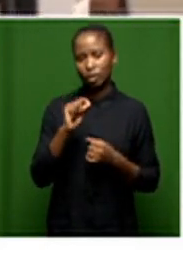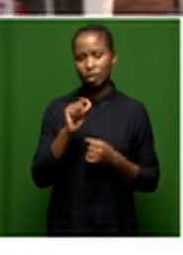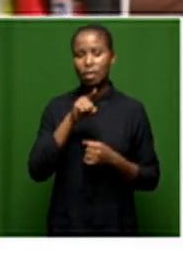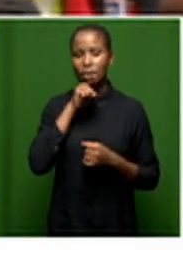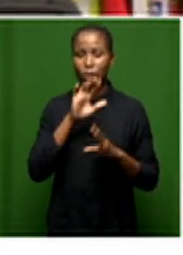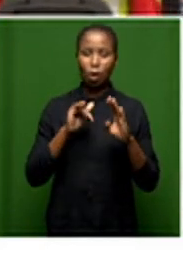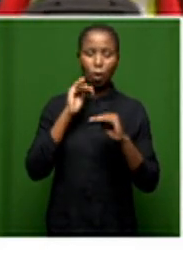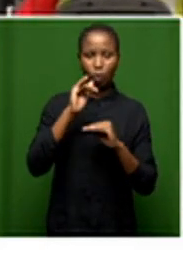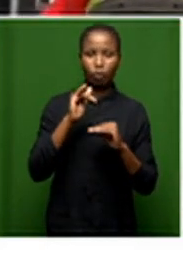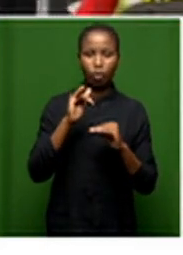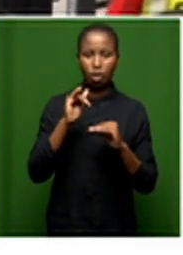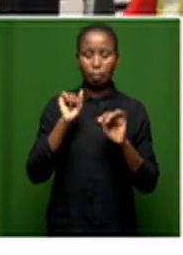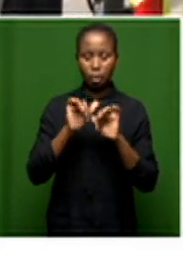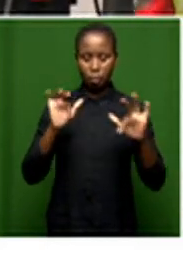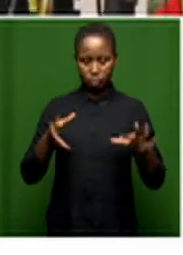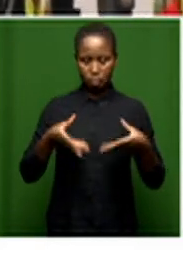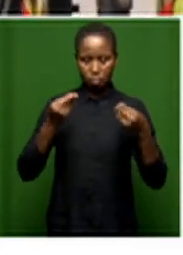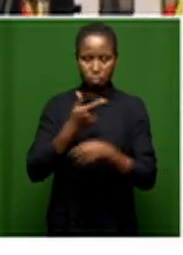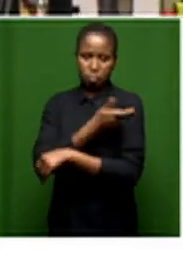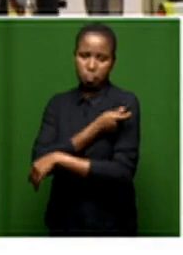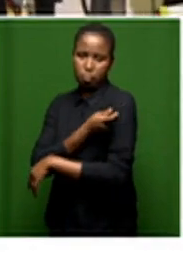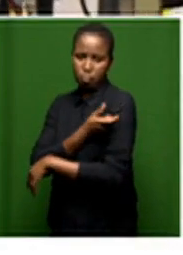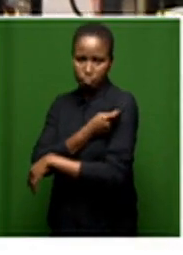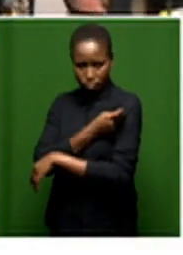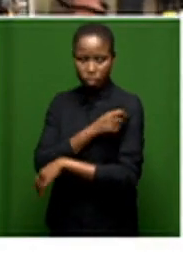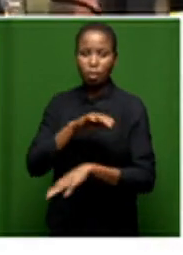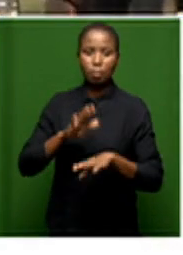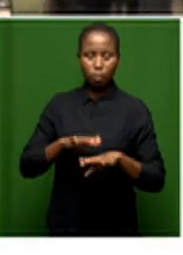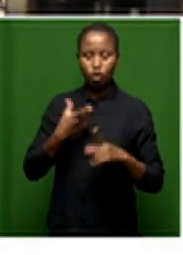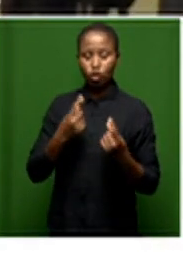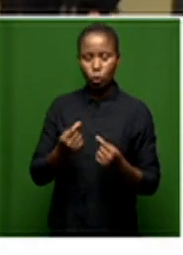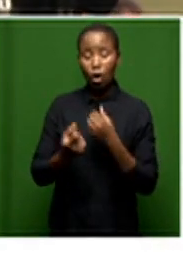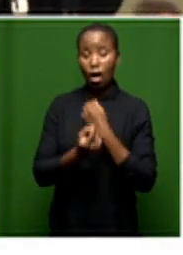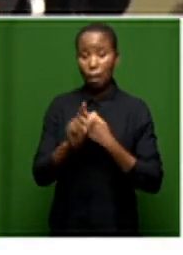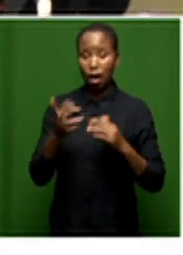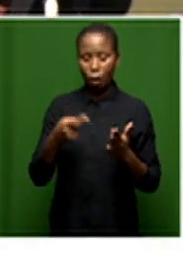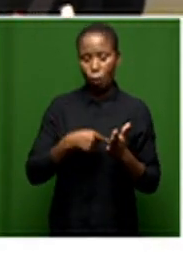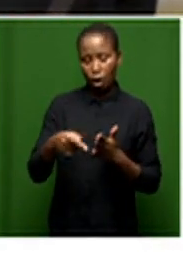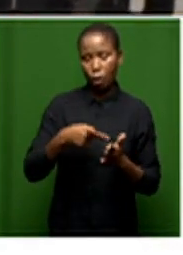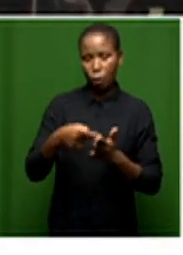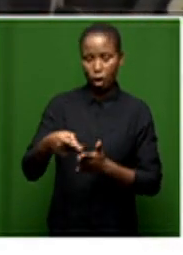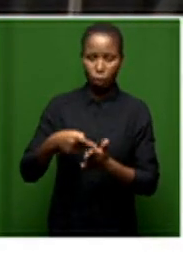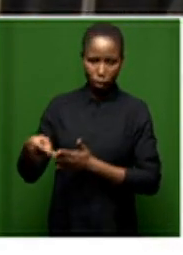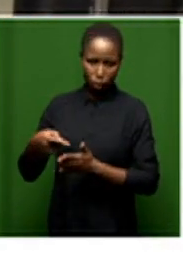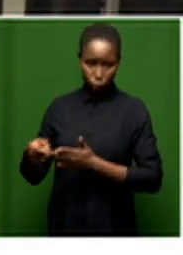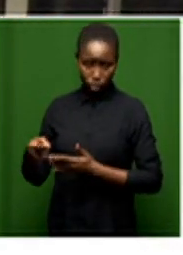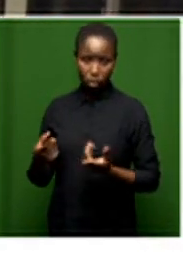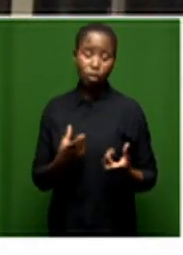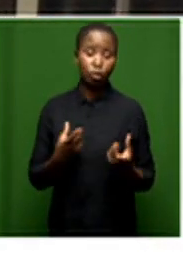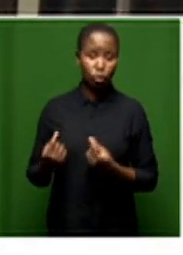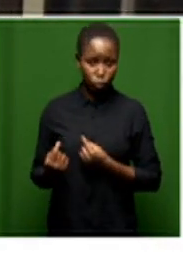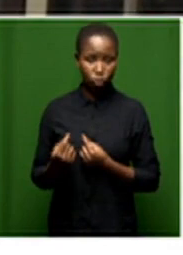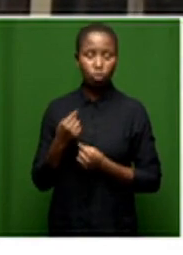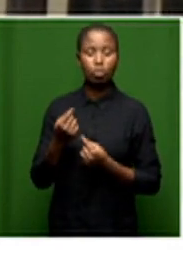health workers are receiving this, and these vaccines are coming in on a weekly basis, and we are dispersing them as rapidly